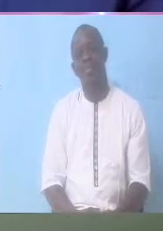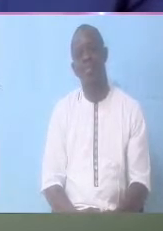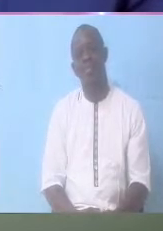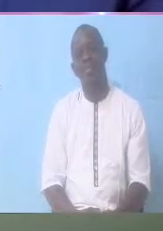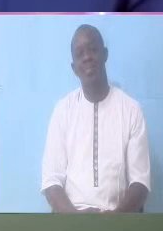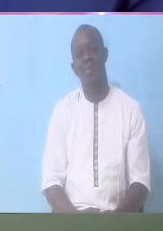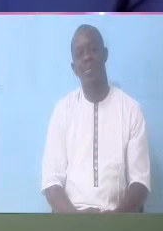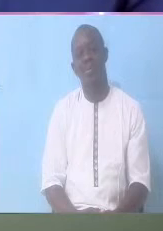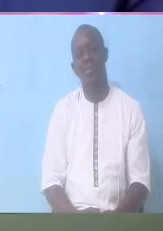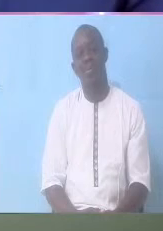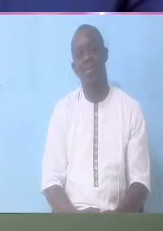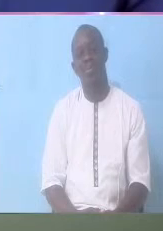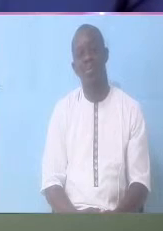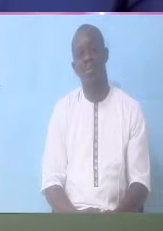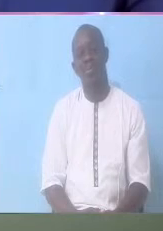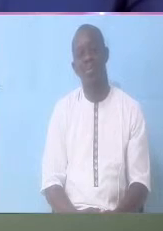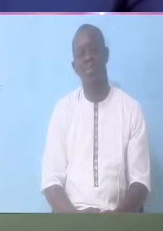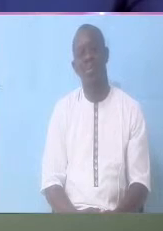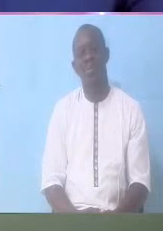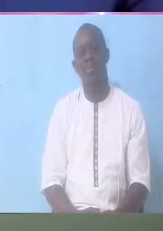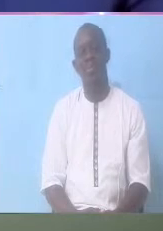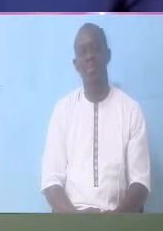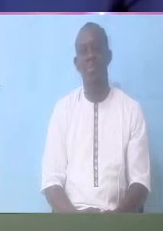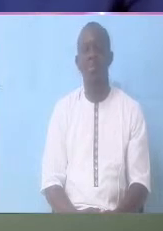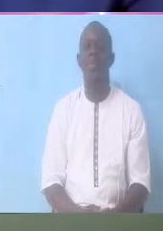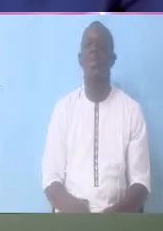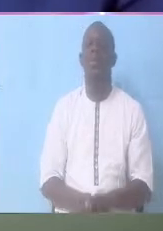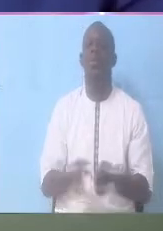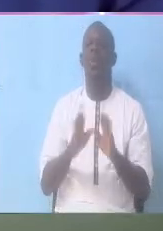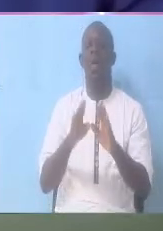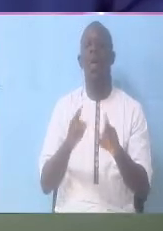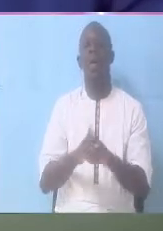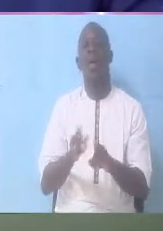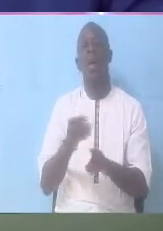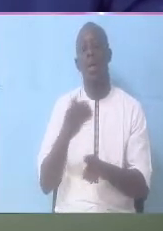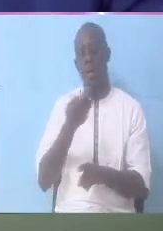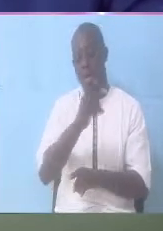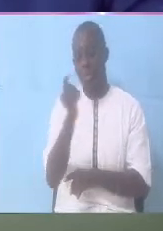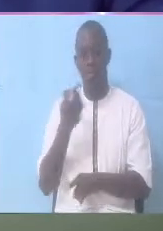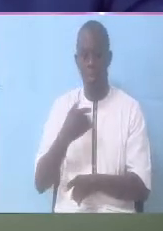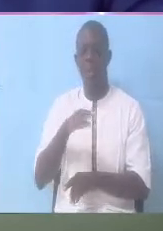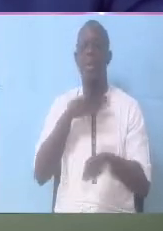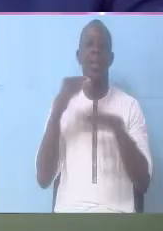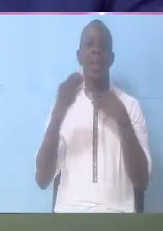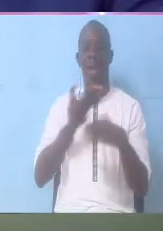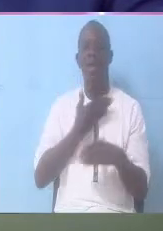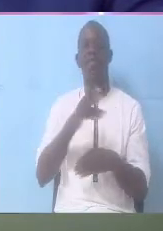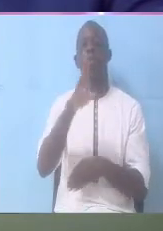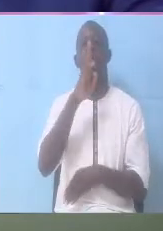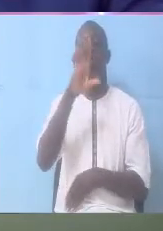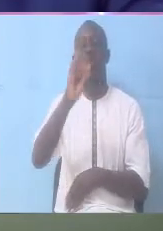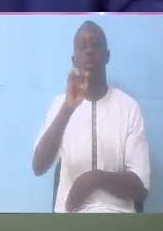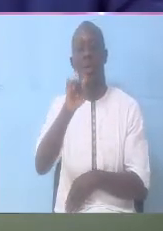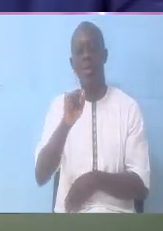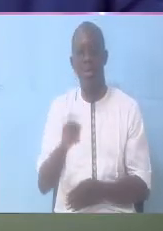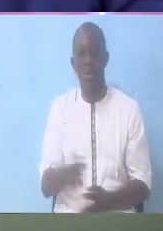it came out plain that those people have been killed. Nothing. That story had never changed. By who?